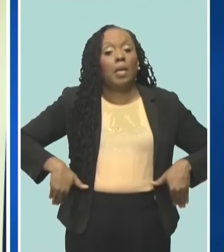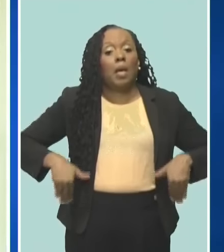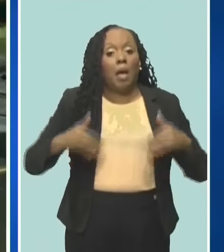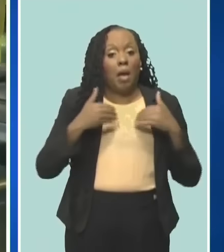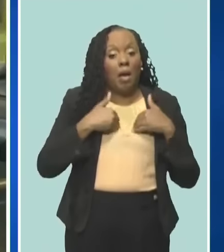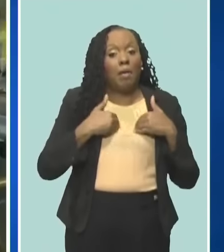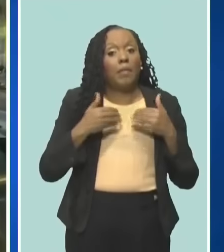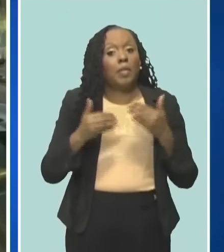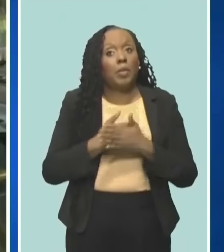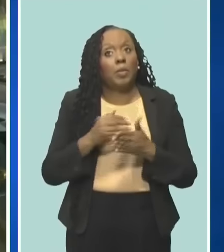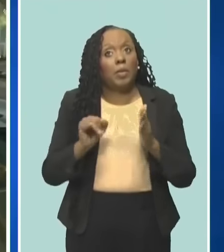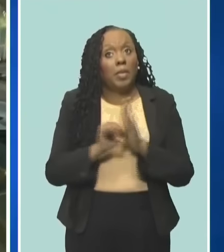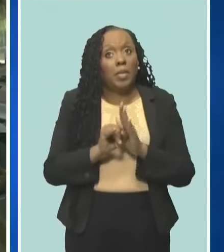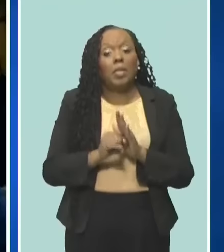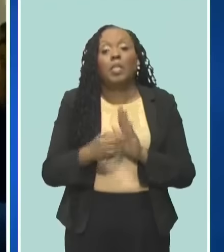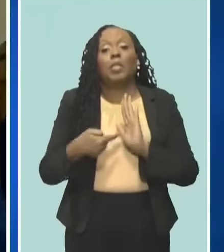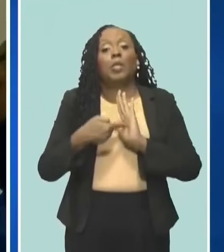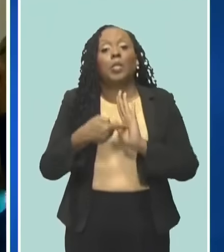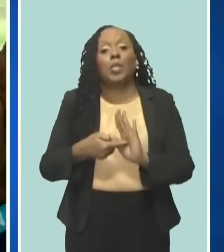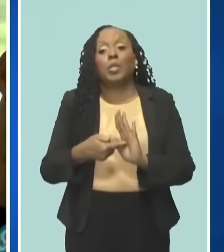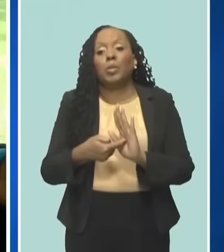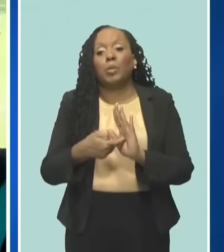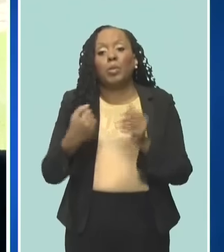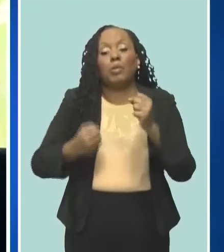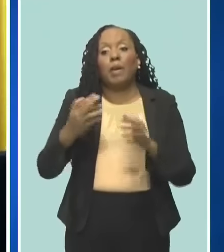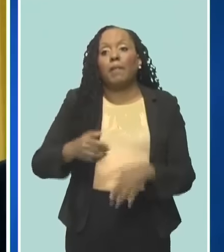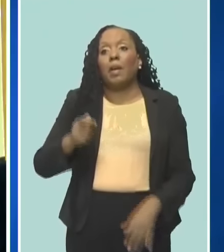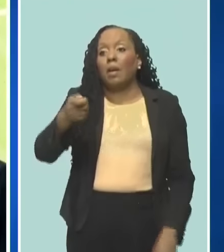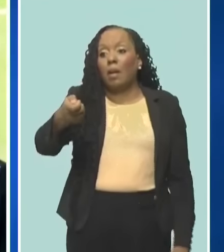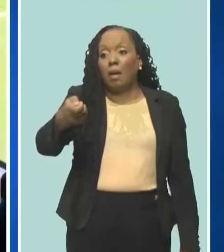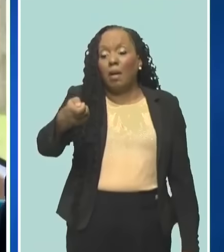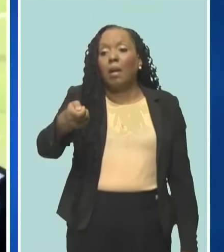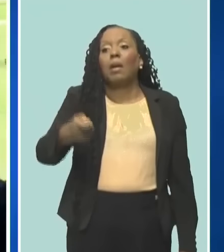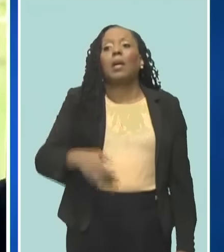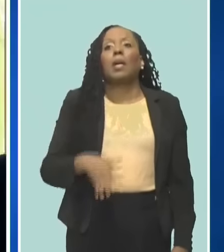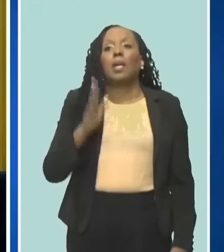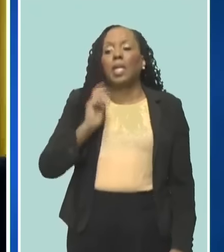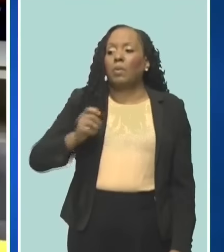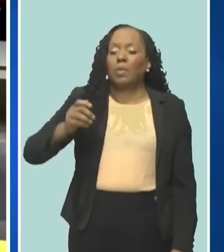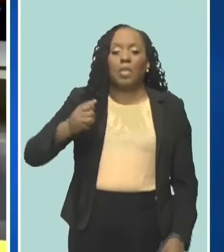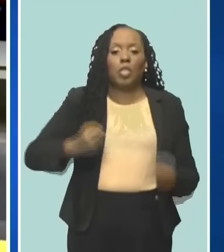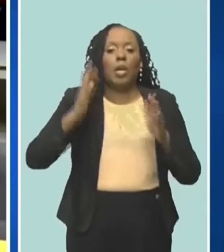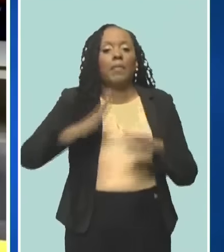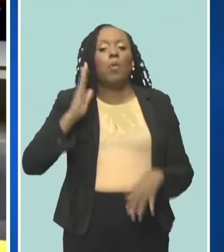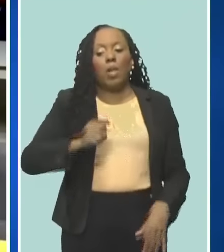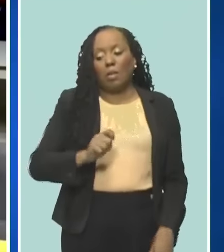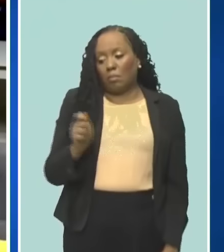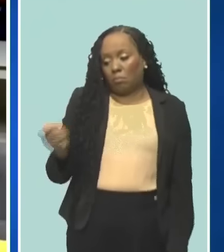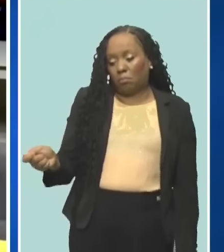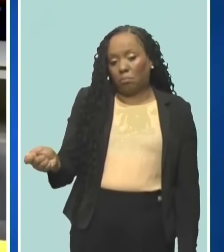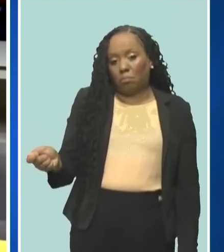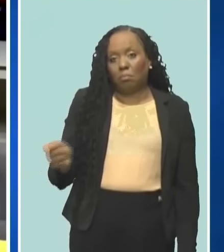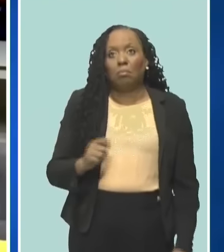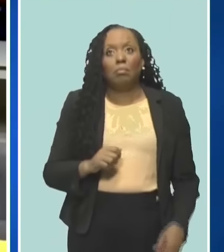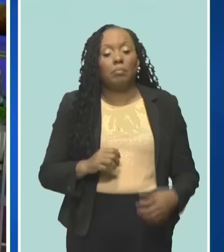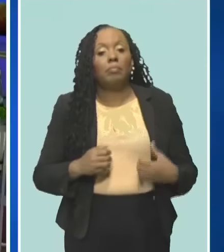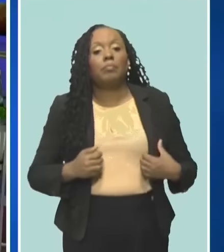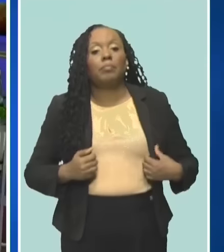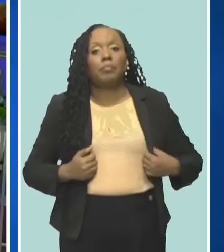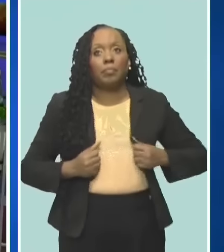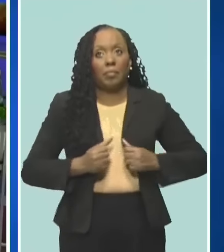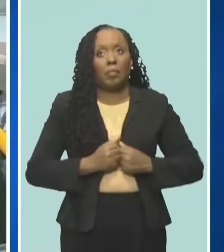before and you show that card to the driver and he will then tap for you until we get everyone into the system. Ms. Holder